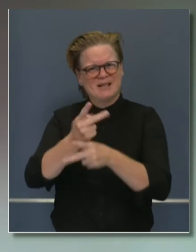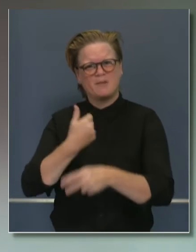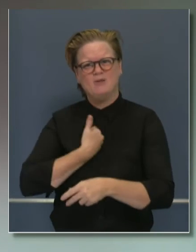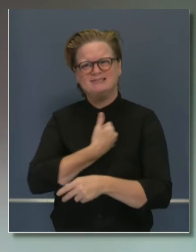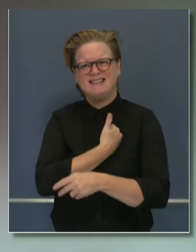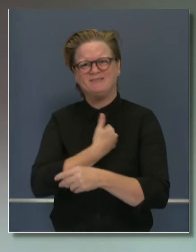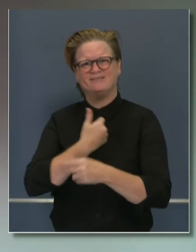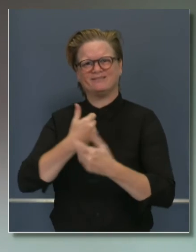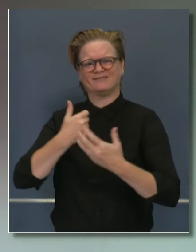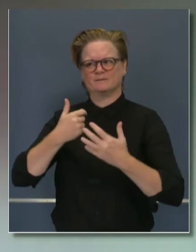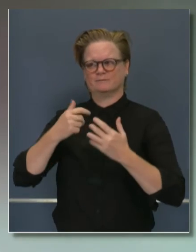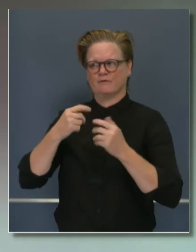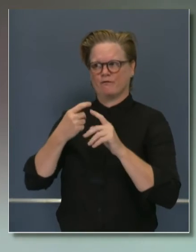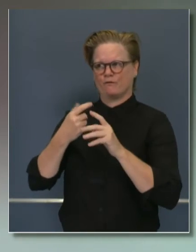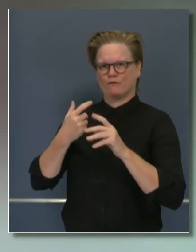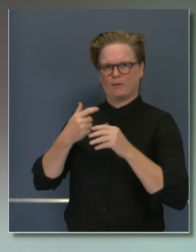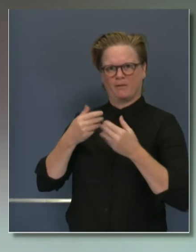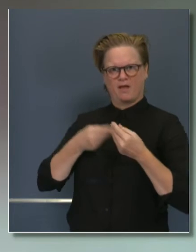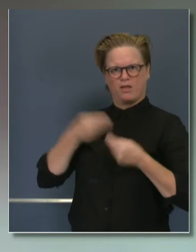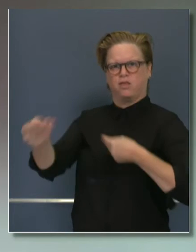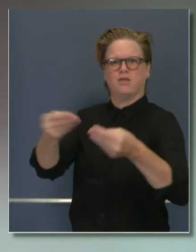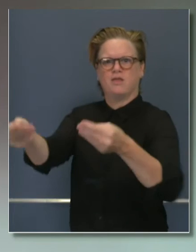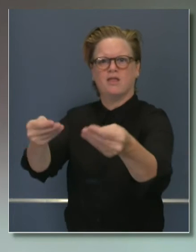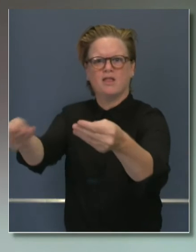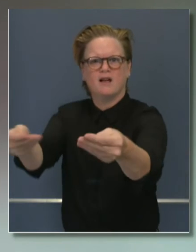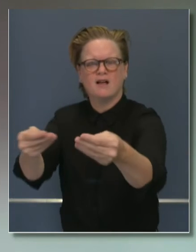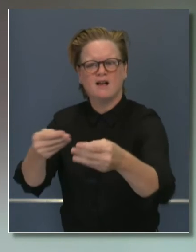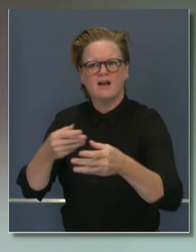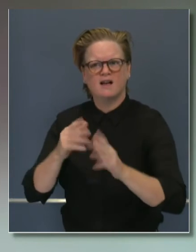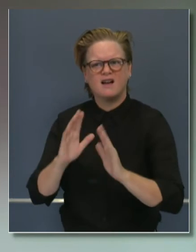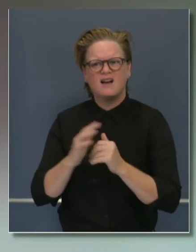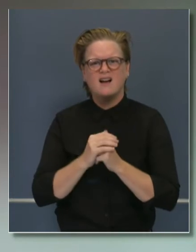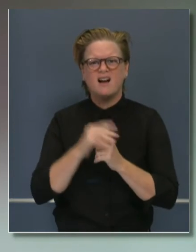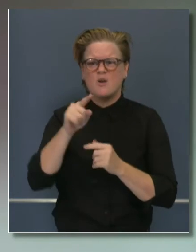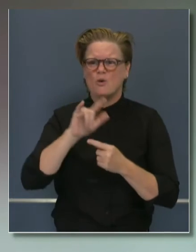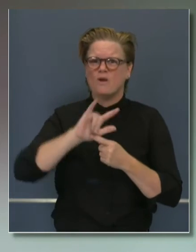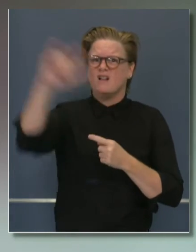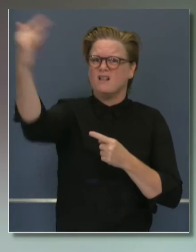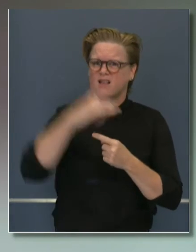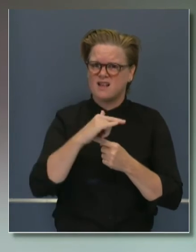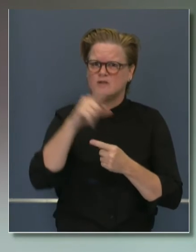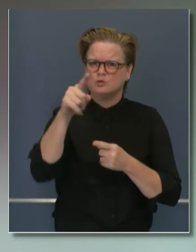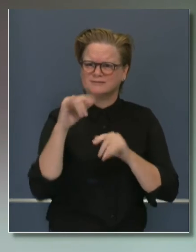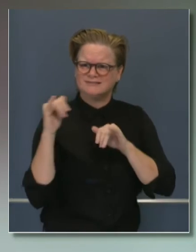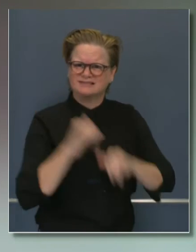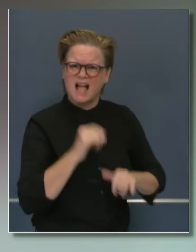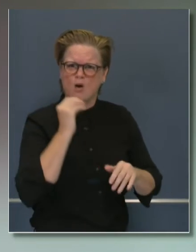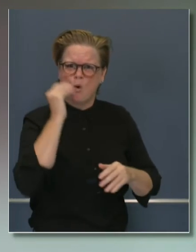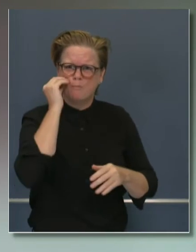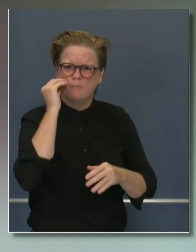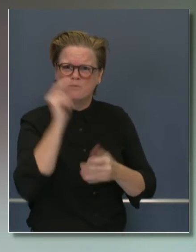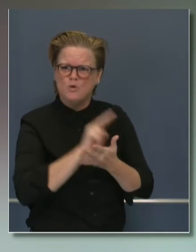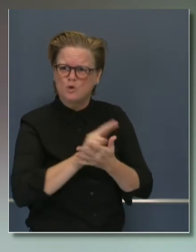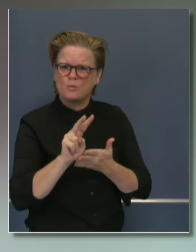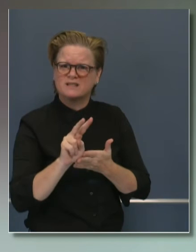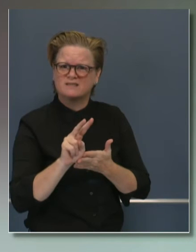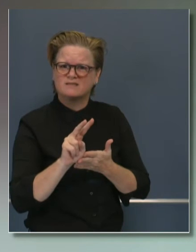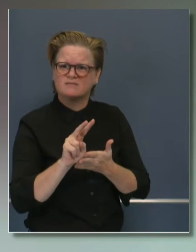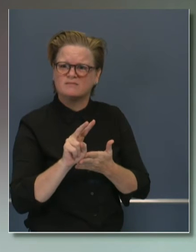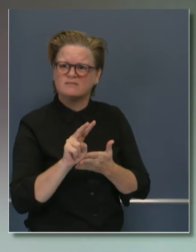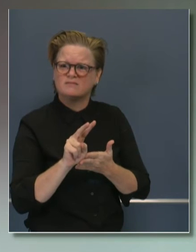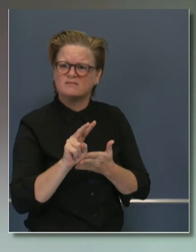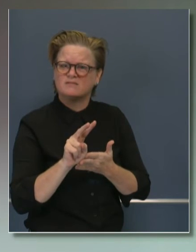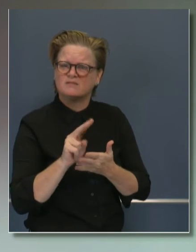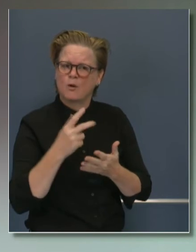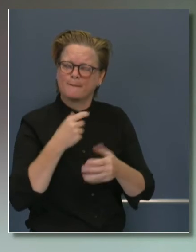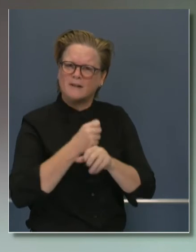And it makes a key difference. That 14 days that people recommend, a lot of folks are looking at that closely, making sure that it's the right